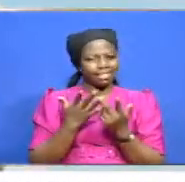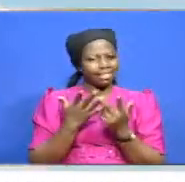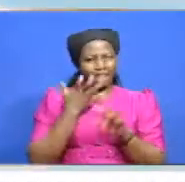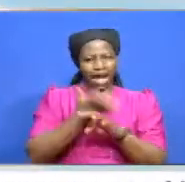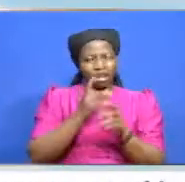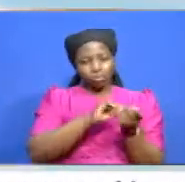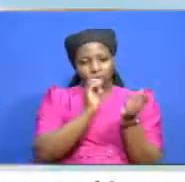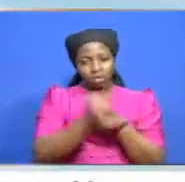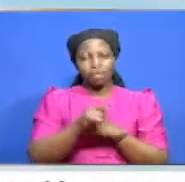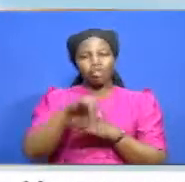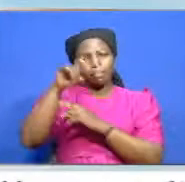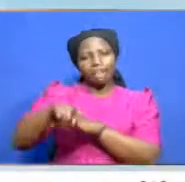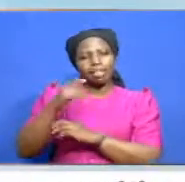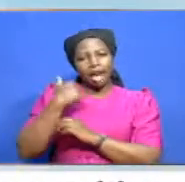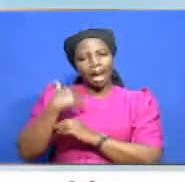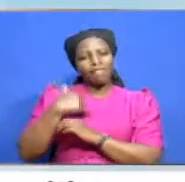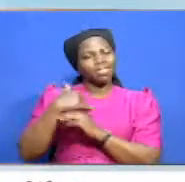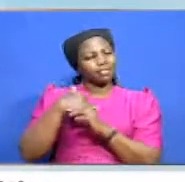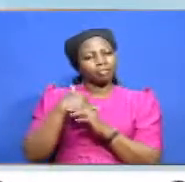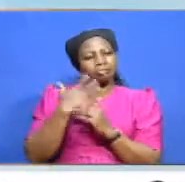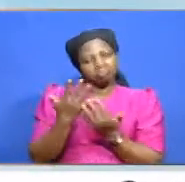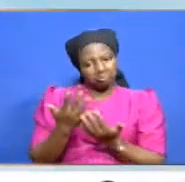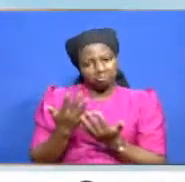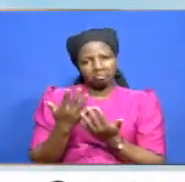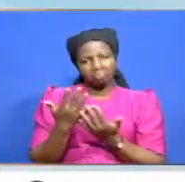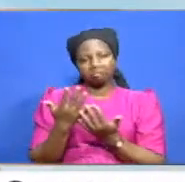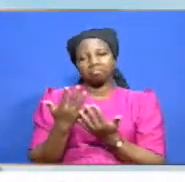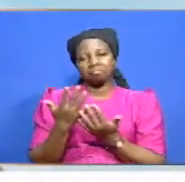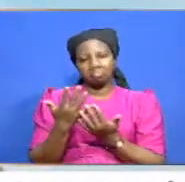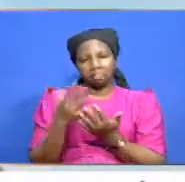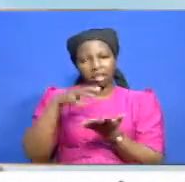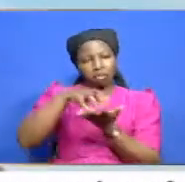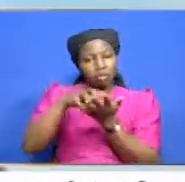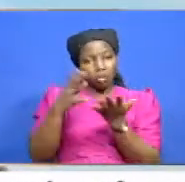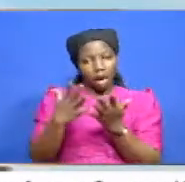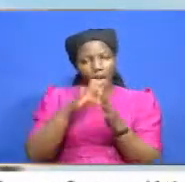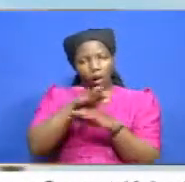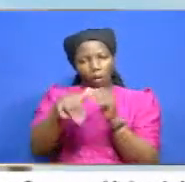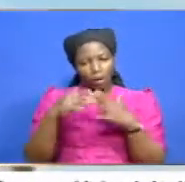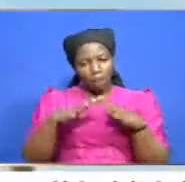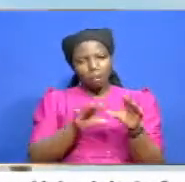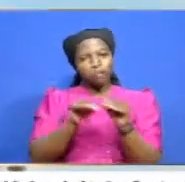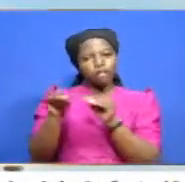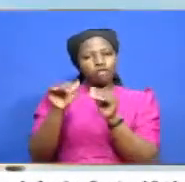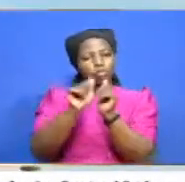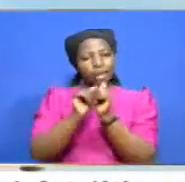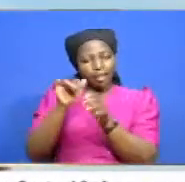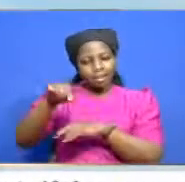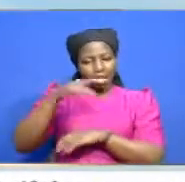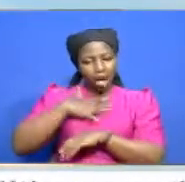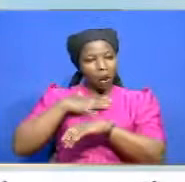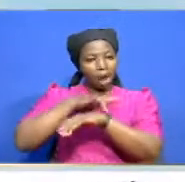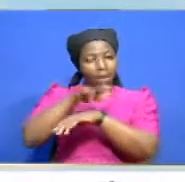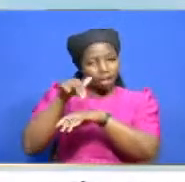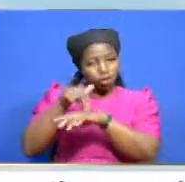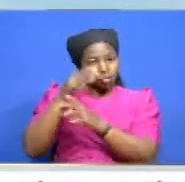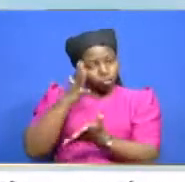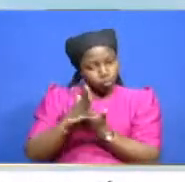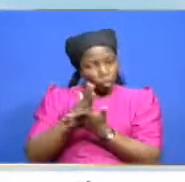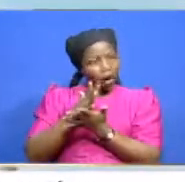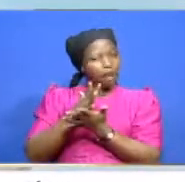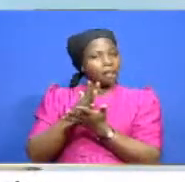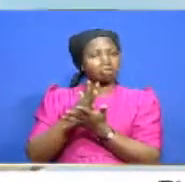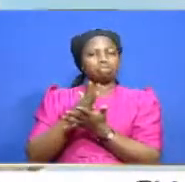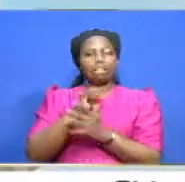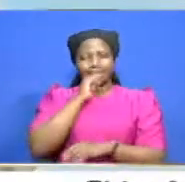that everybody moves together. This is our nation, and if we are going to be affected adversely by age alone,